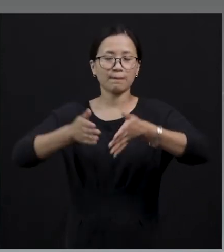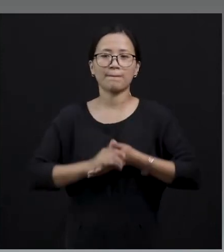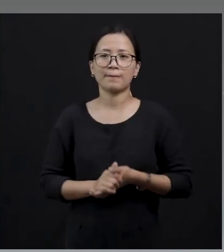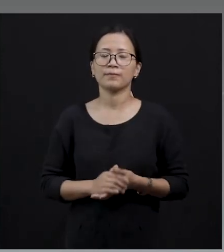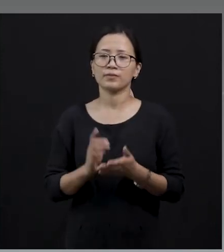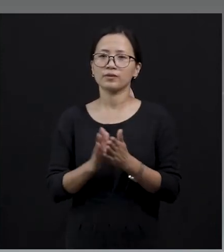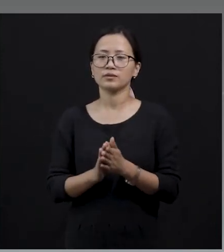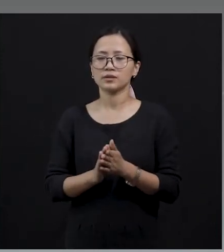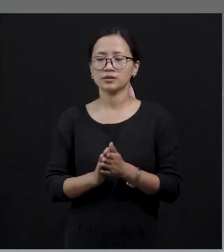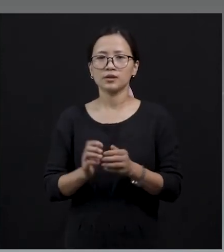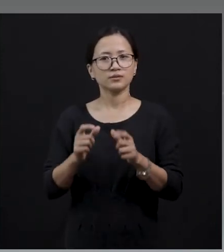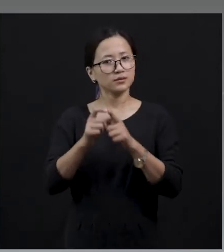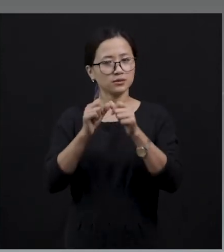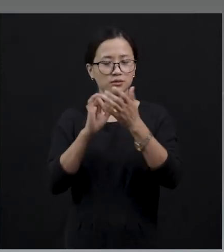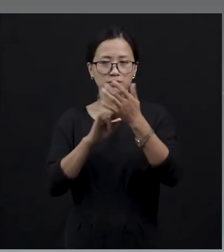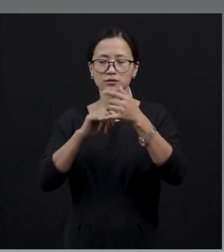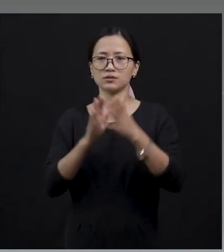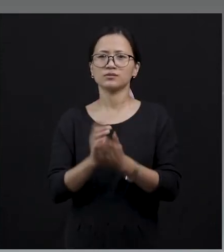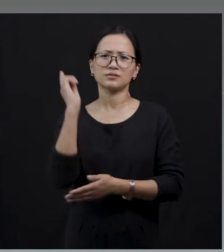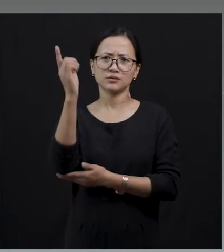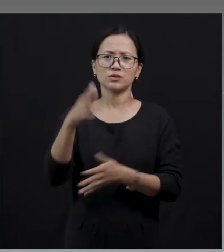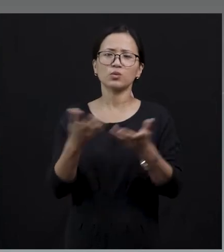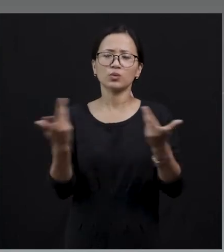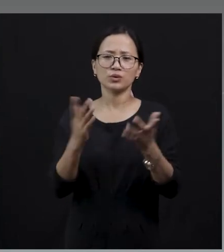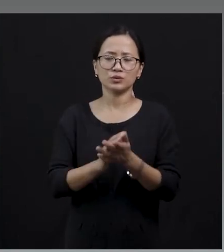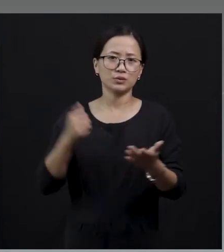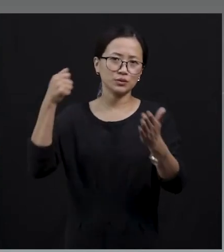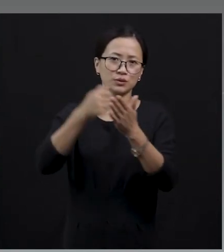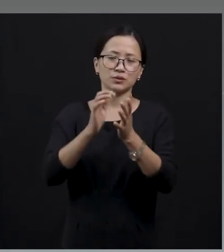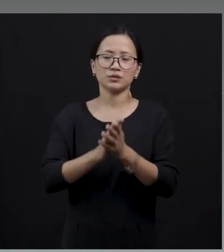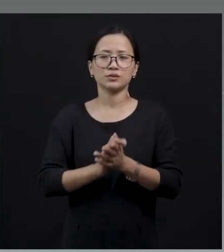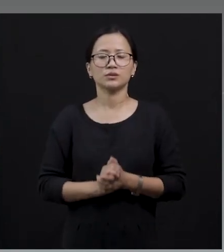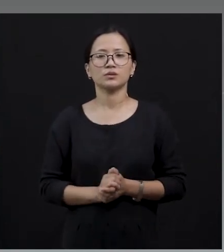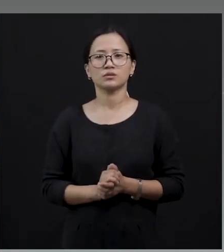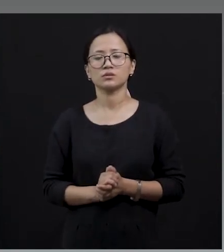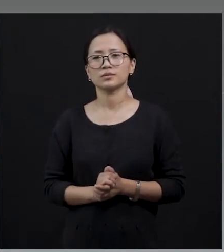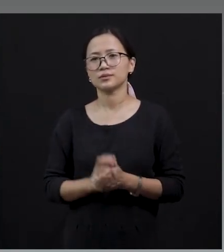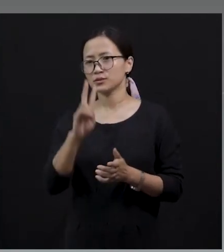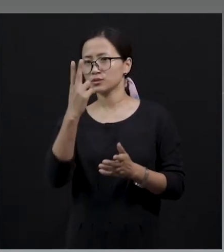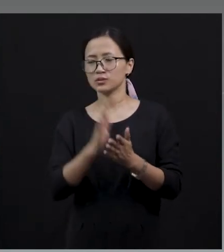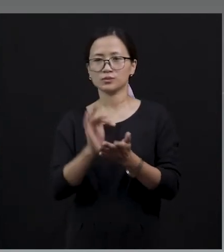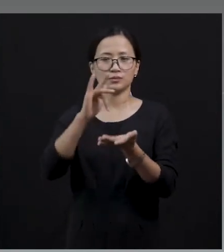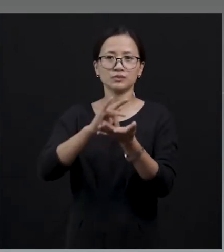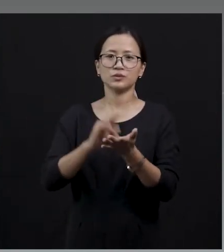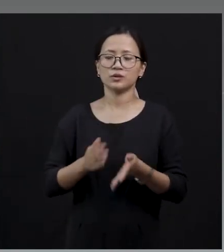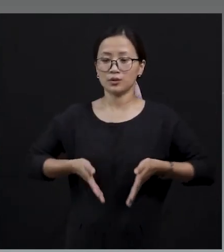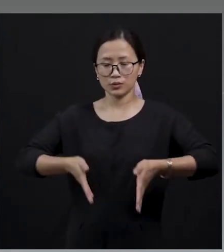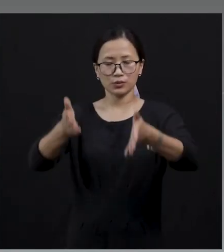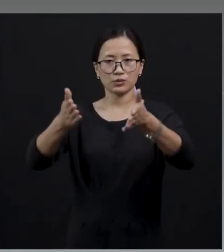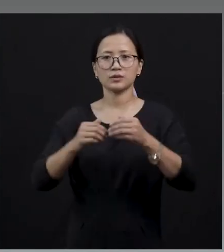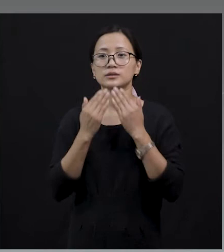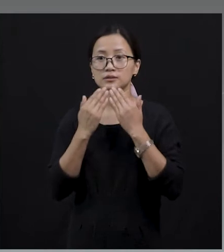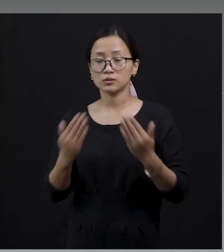from where you are to reaching the school will be the distance between the two places, the road and